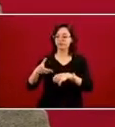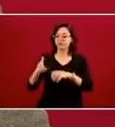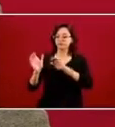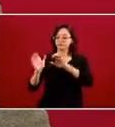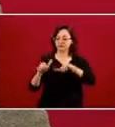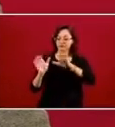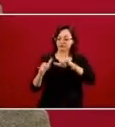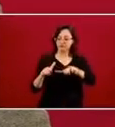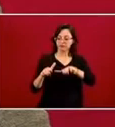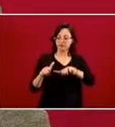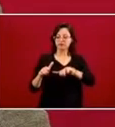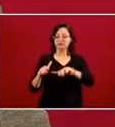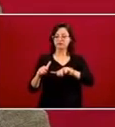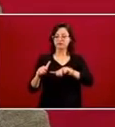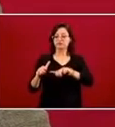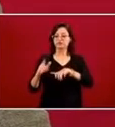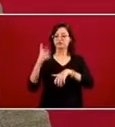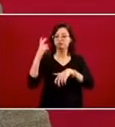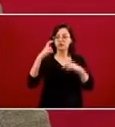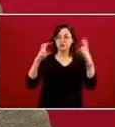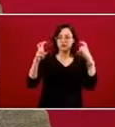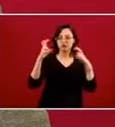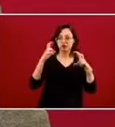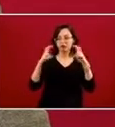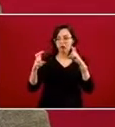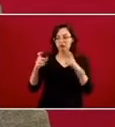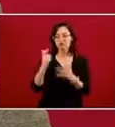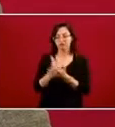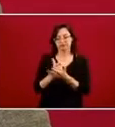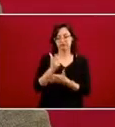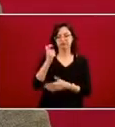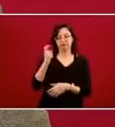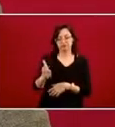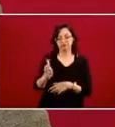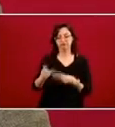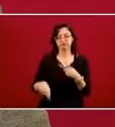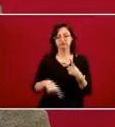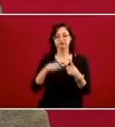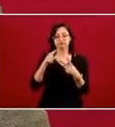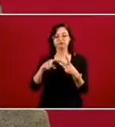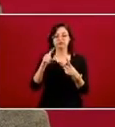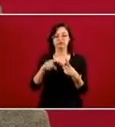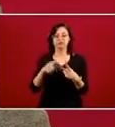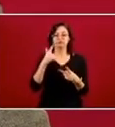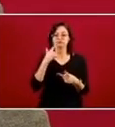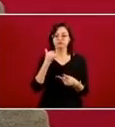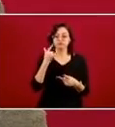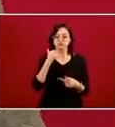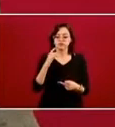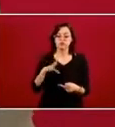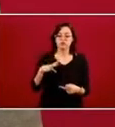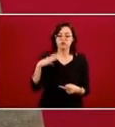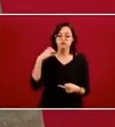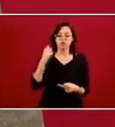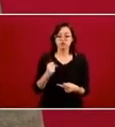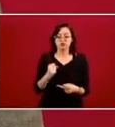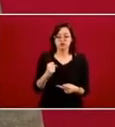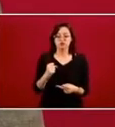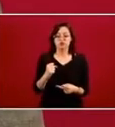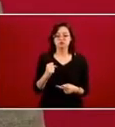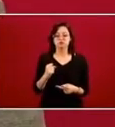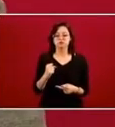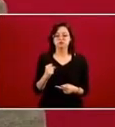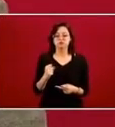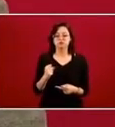First of all, the first one is compensation of expenses to all the colleagues that will participate in this recruitment